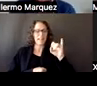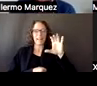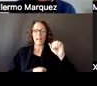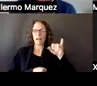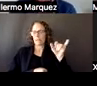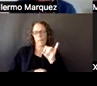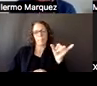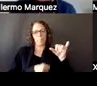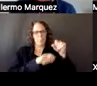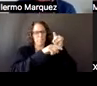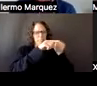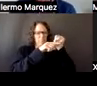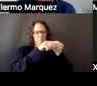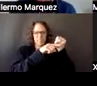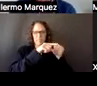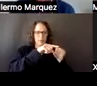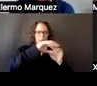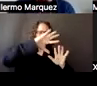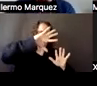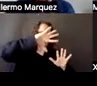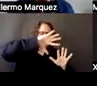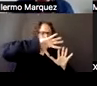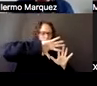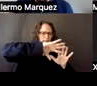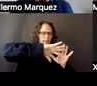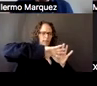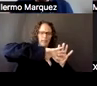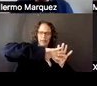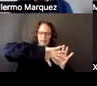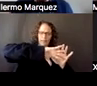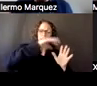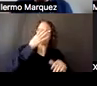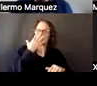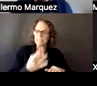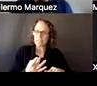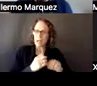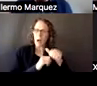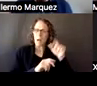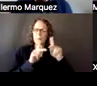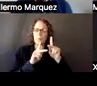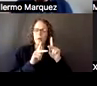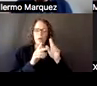northern border, of these attempts to see individuals integrate into society and try to